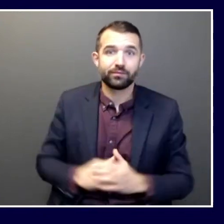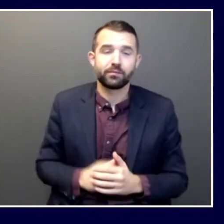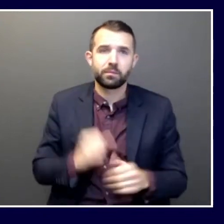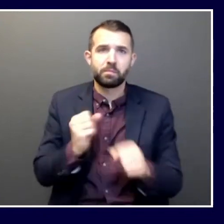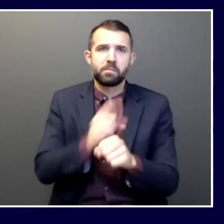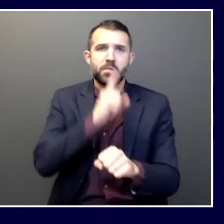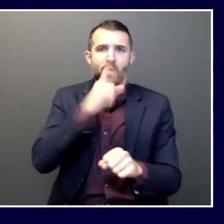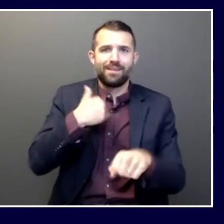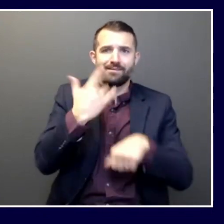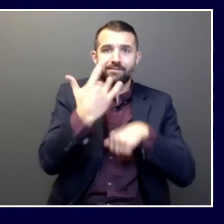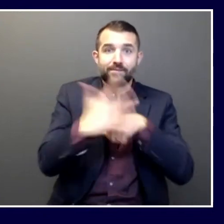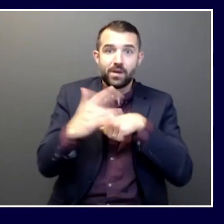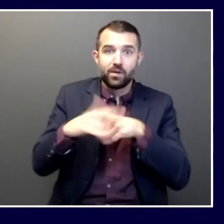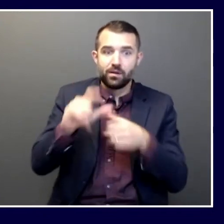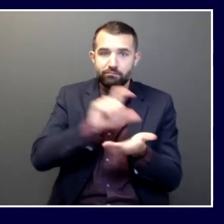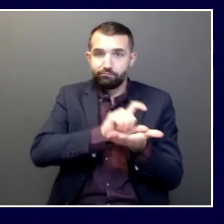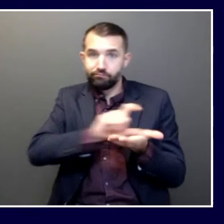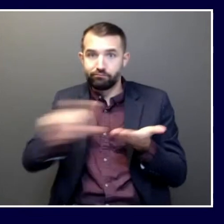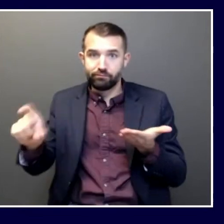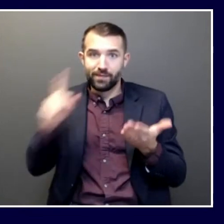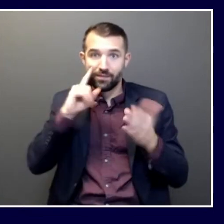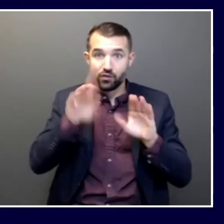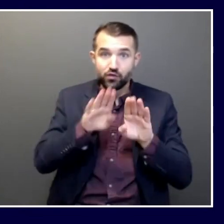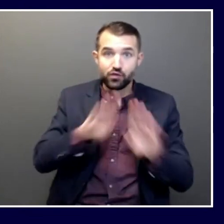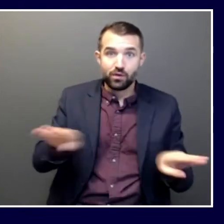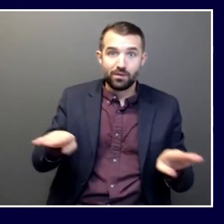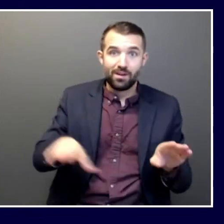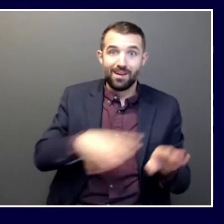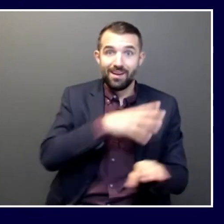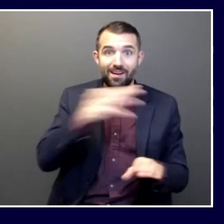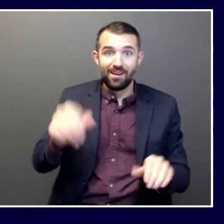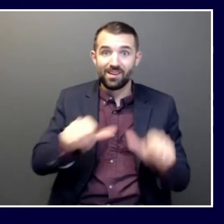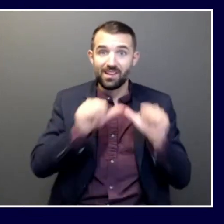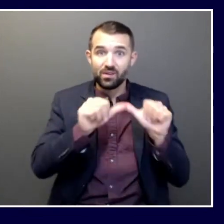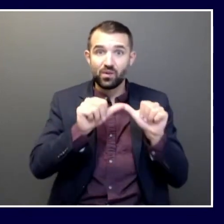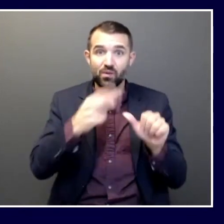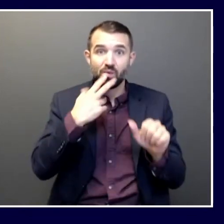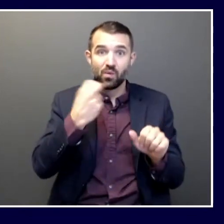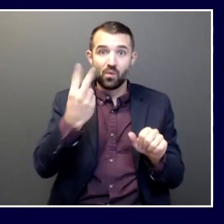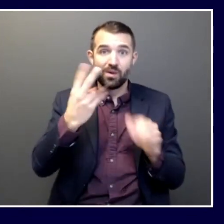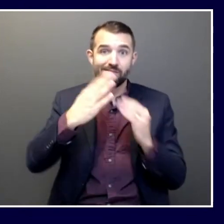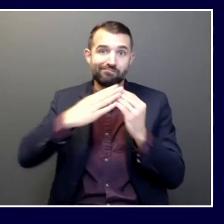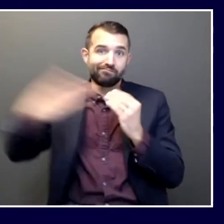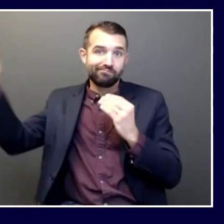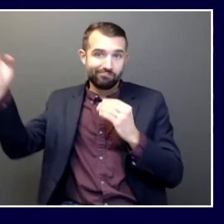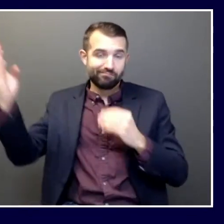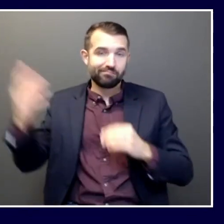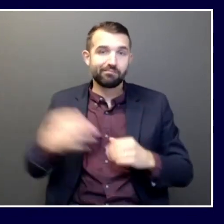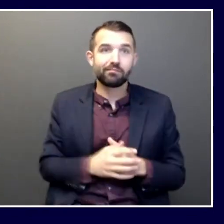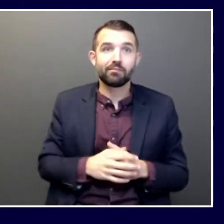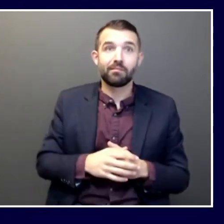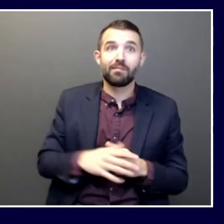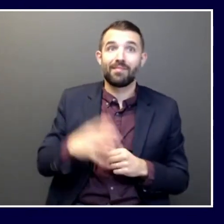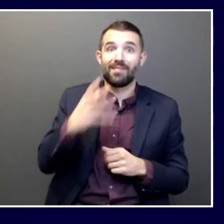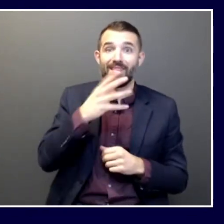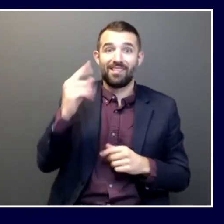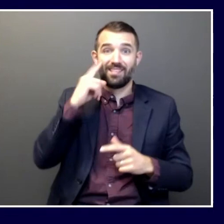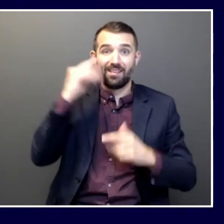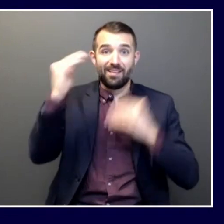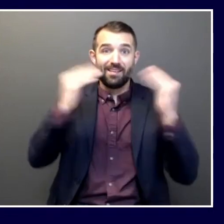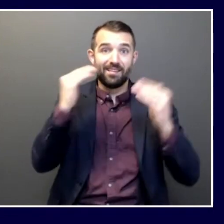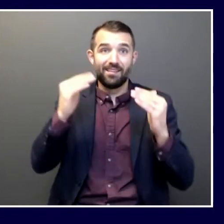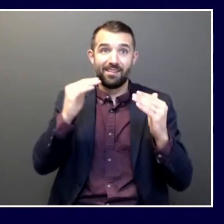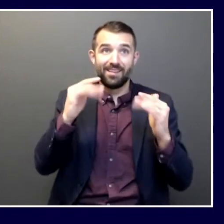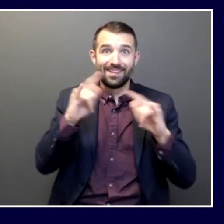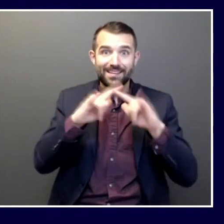dosages for the younger children, as well as continue our work for those 12 to 17, as well as provide the education for